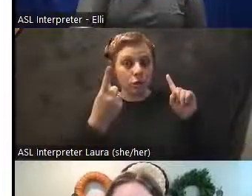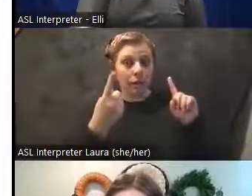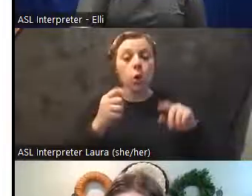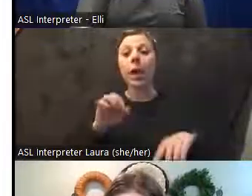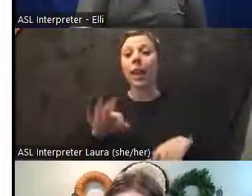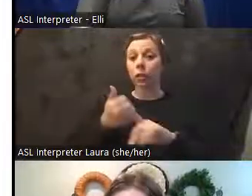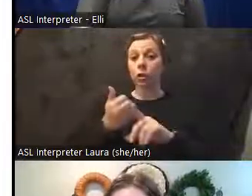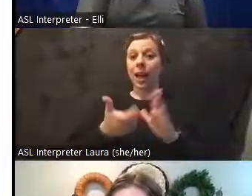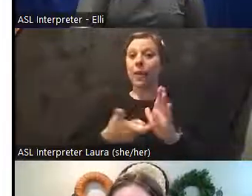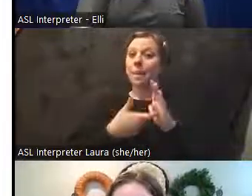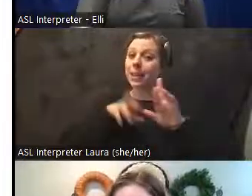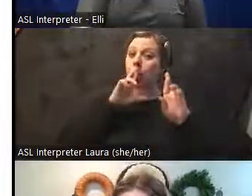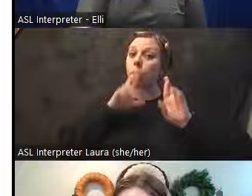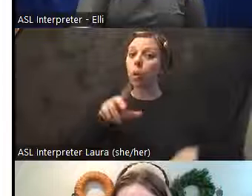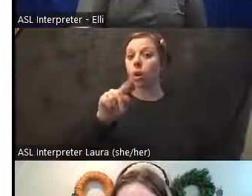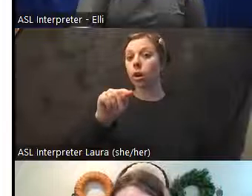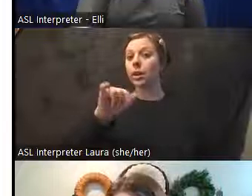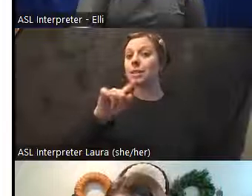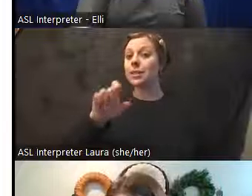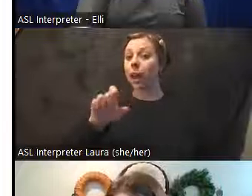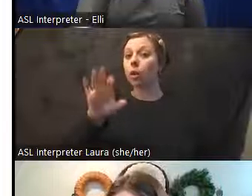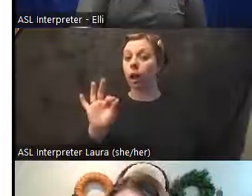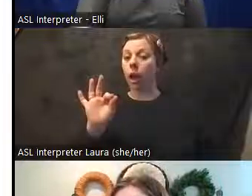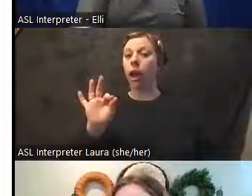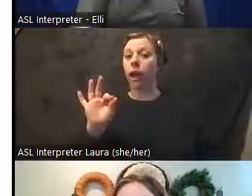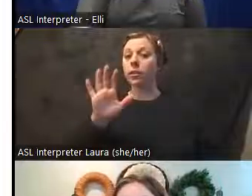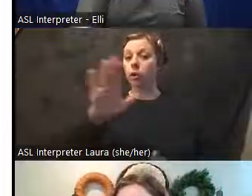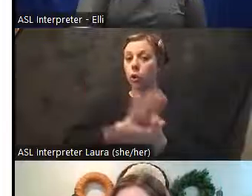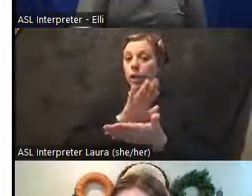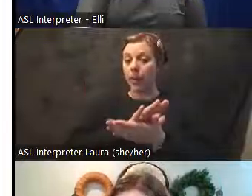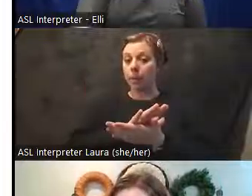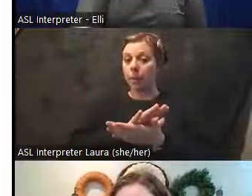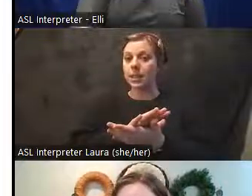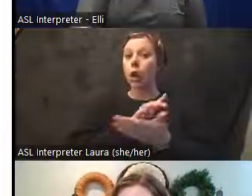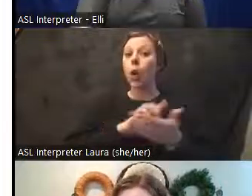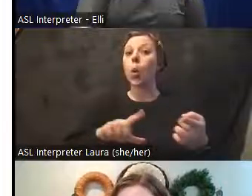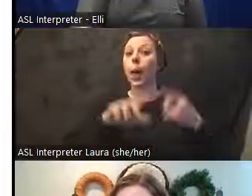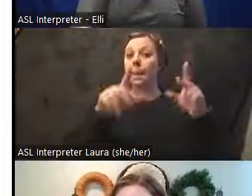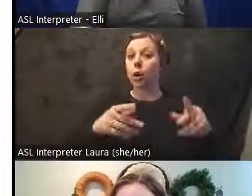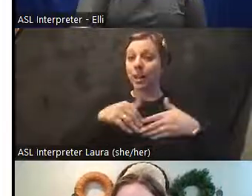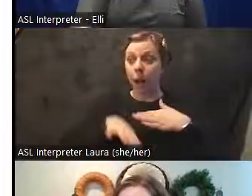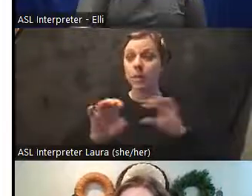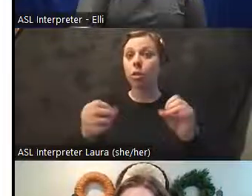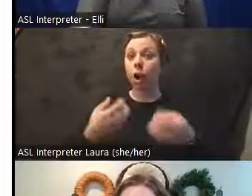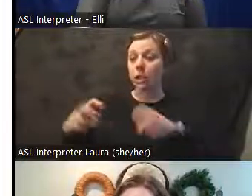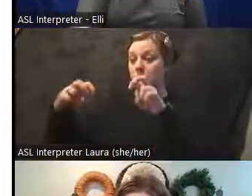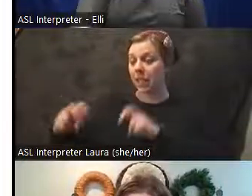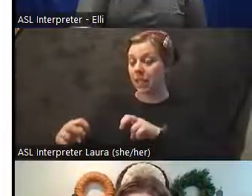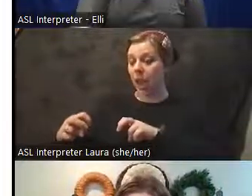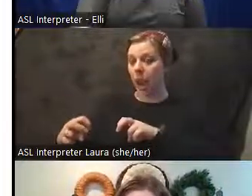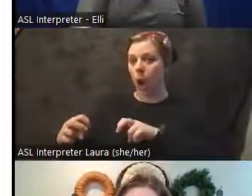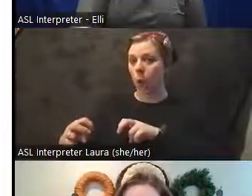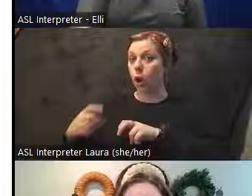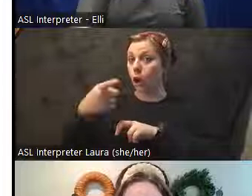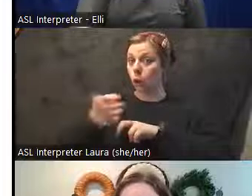that mean when somebody comes to you for support? Are you transparent in telling them that before they